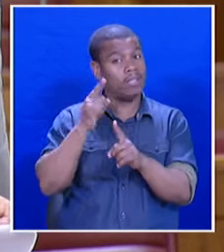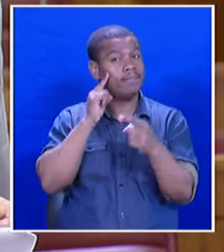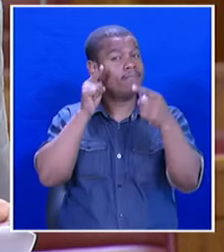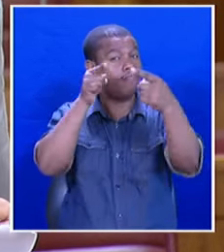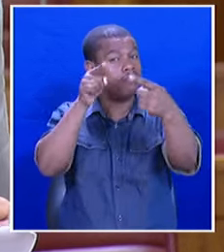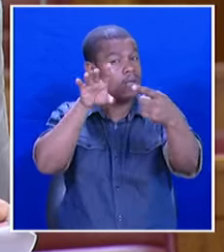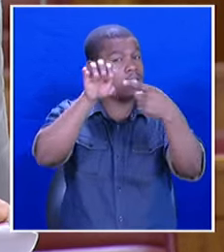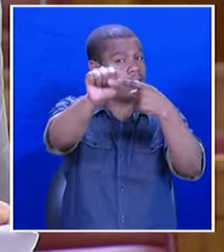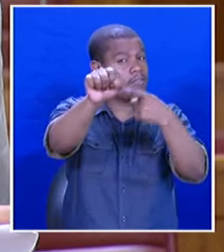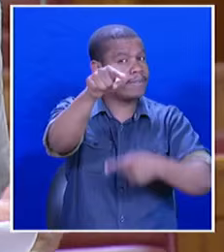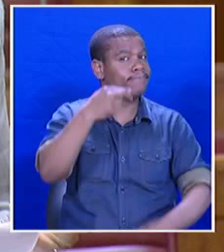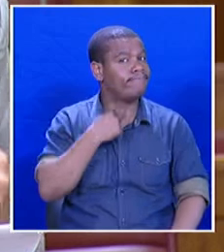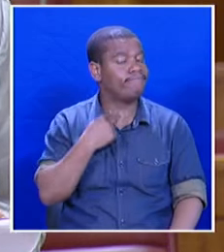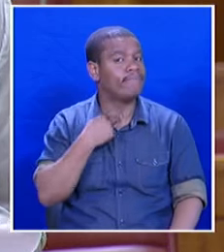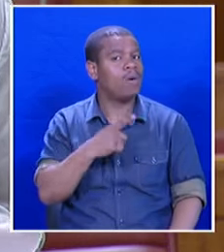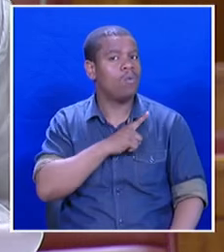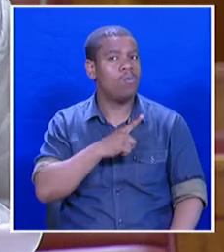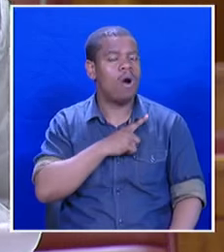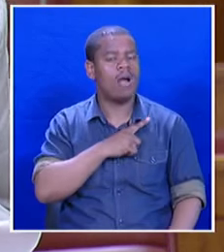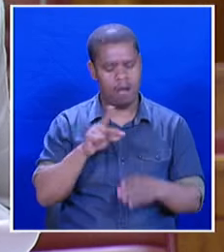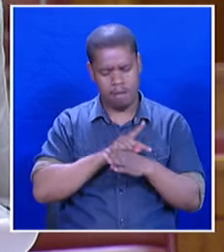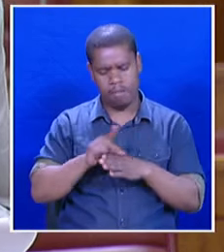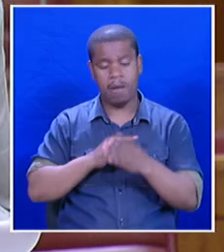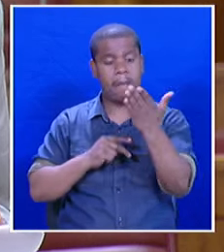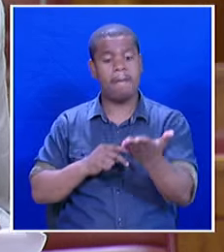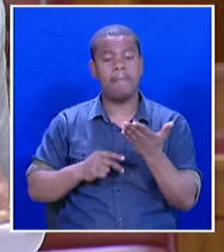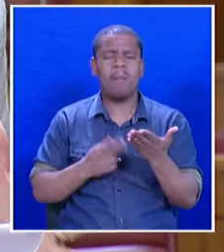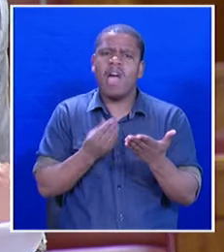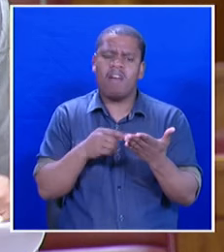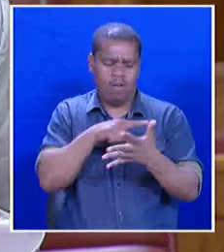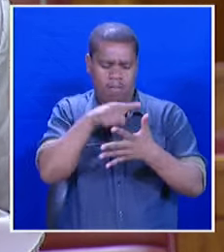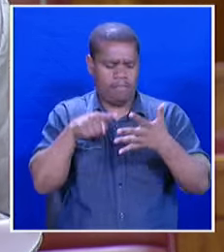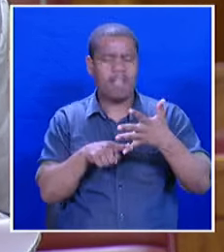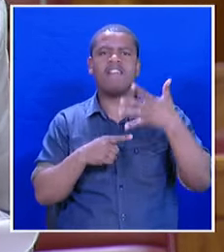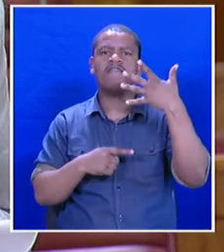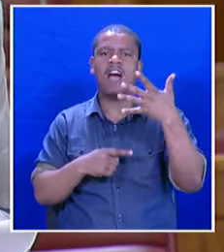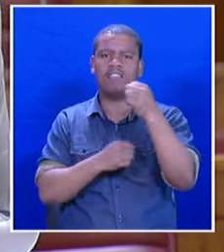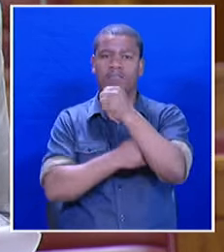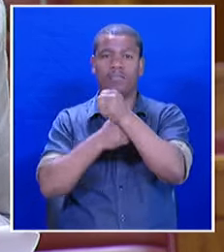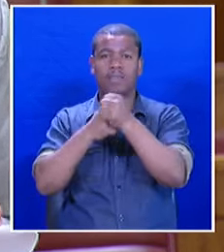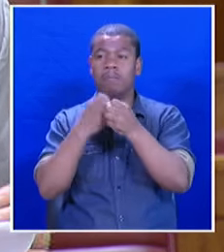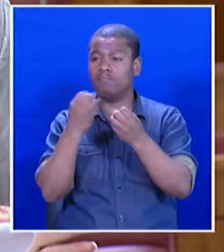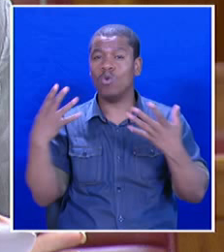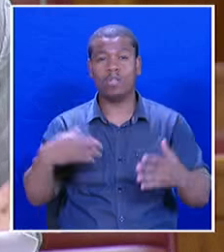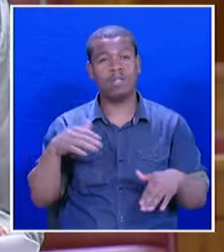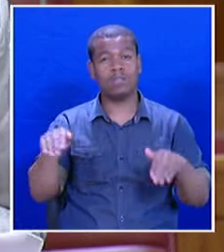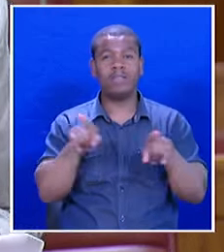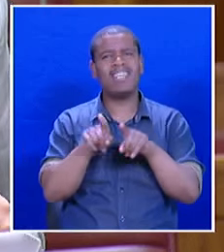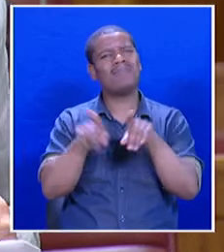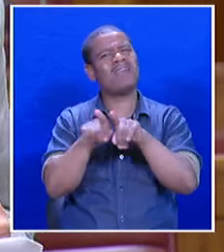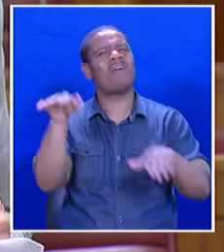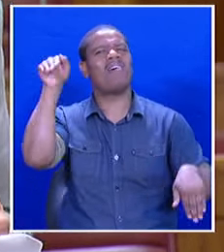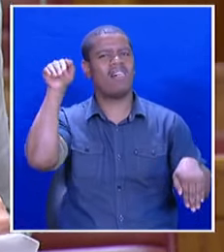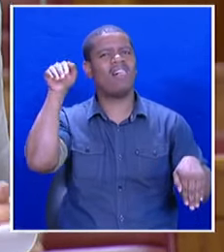to achieve. Although the plan has five pillars, a lot of it is window dressing and is actually